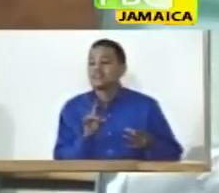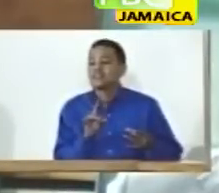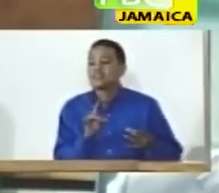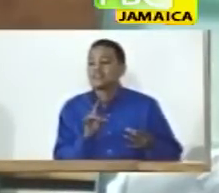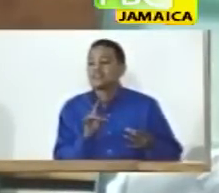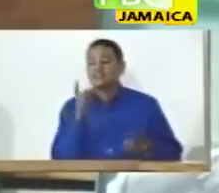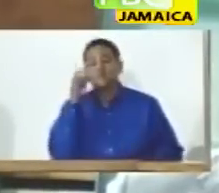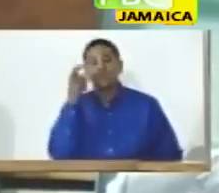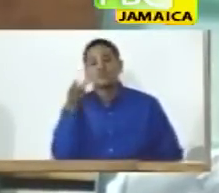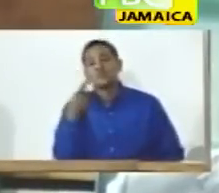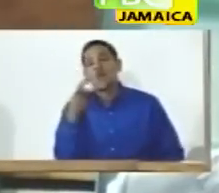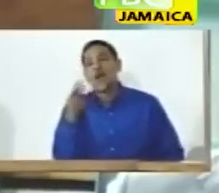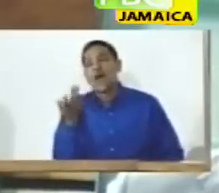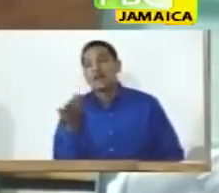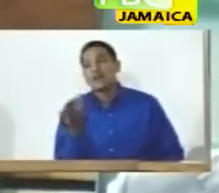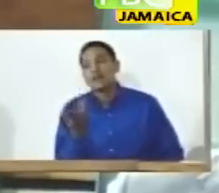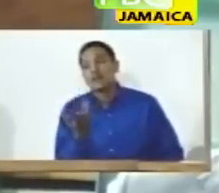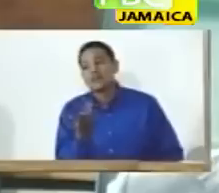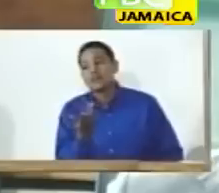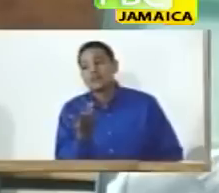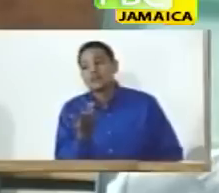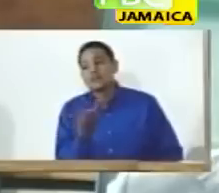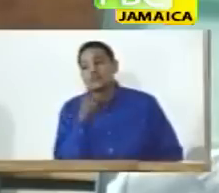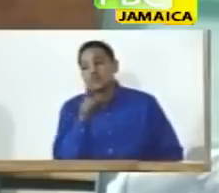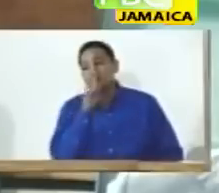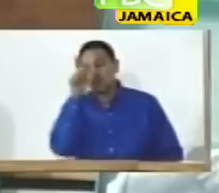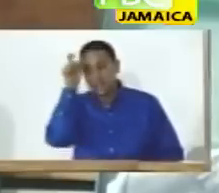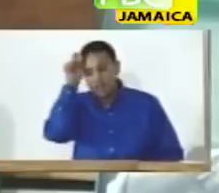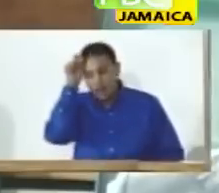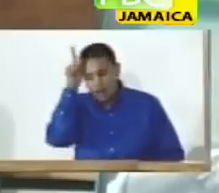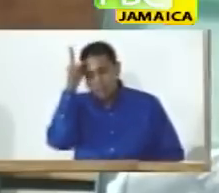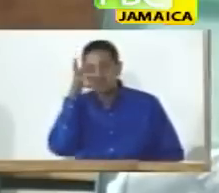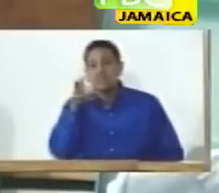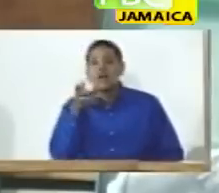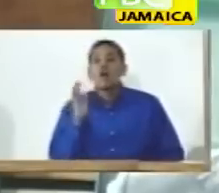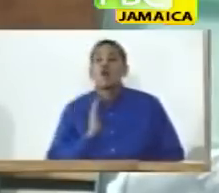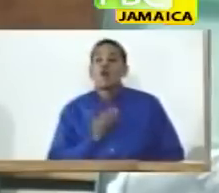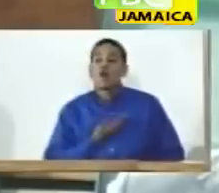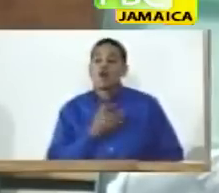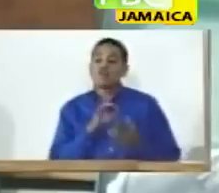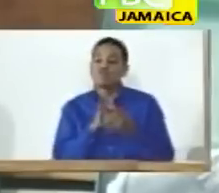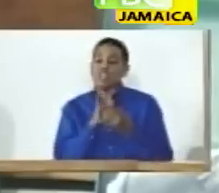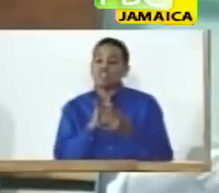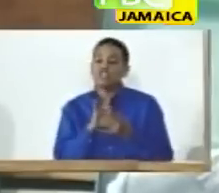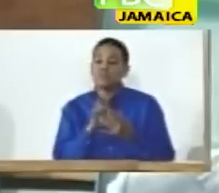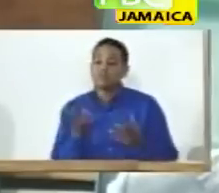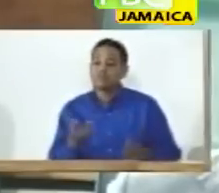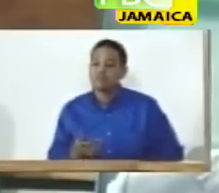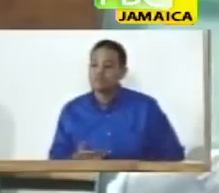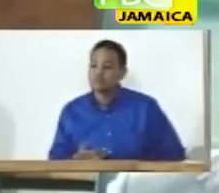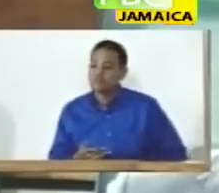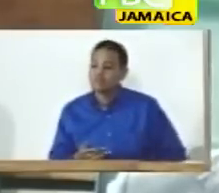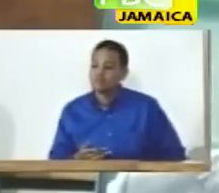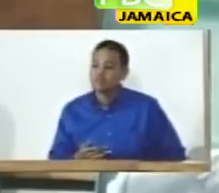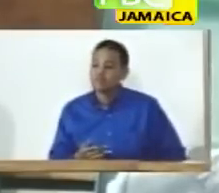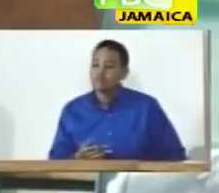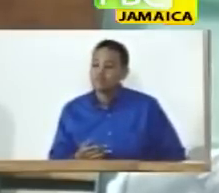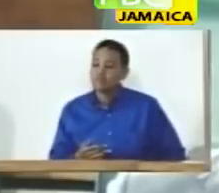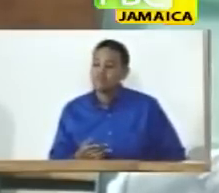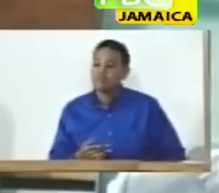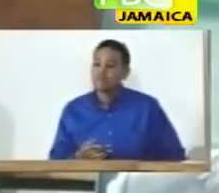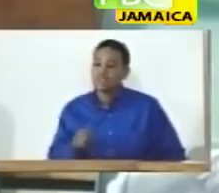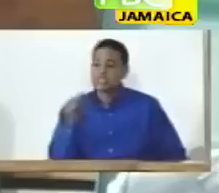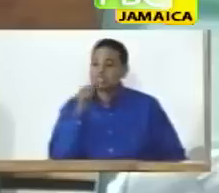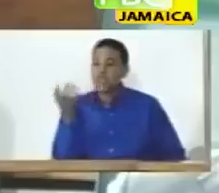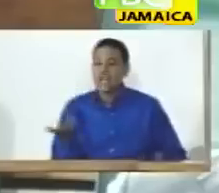because you and I, you understand our relations, and it flows beyond this